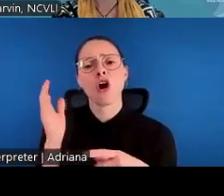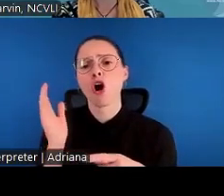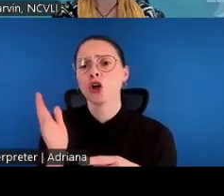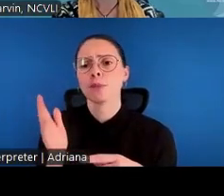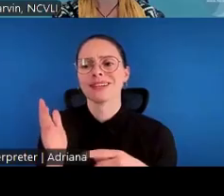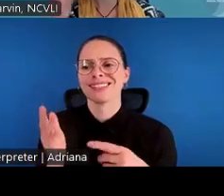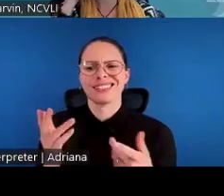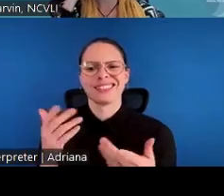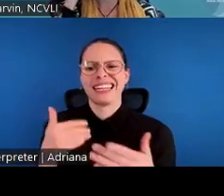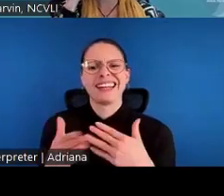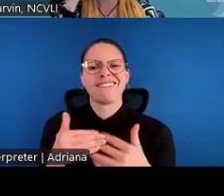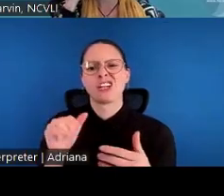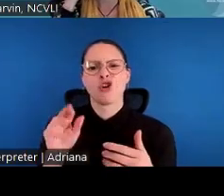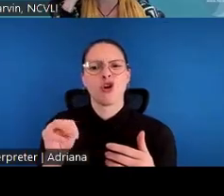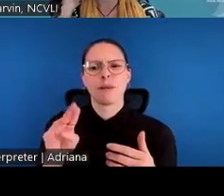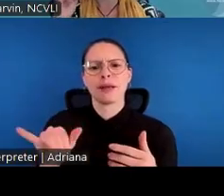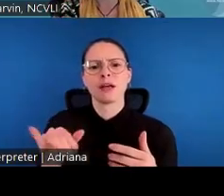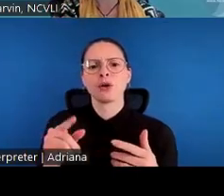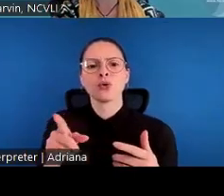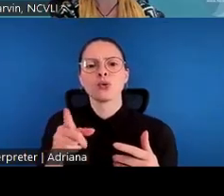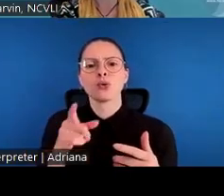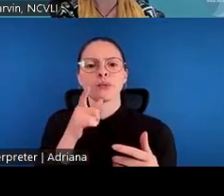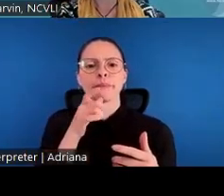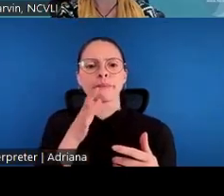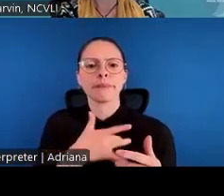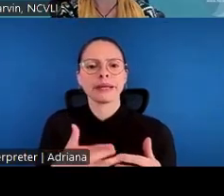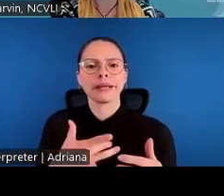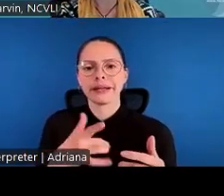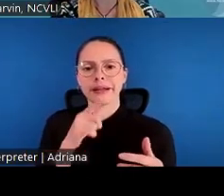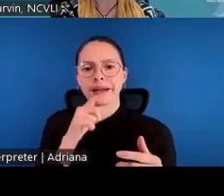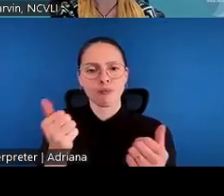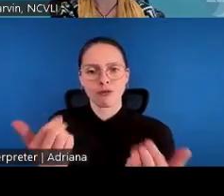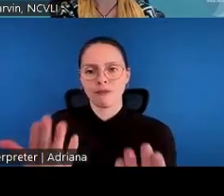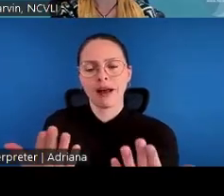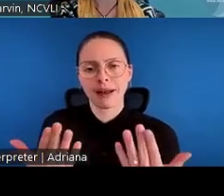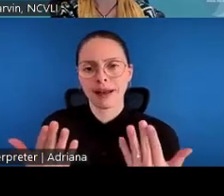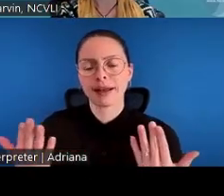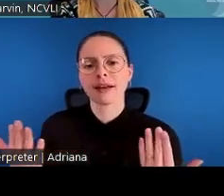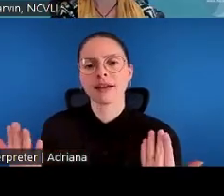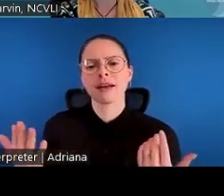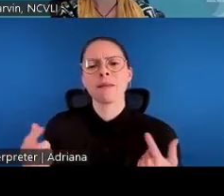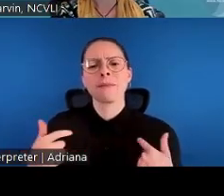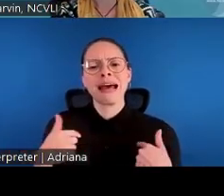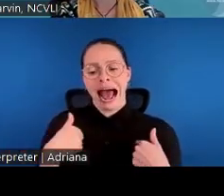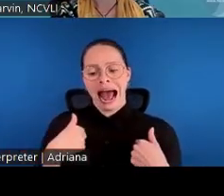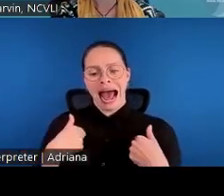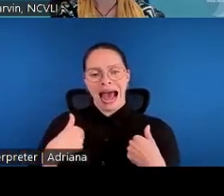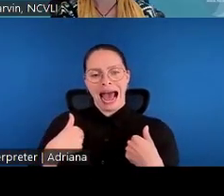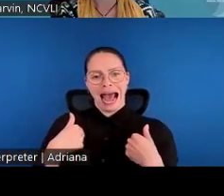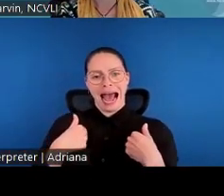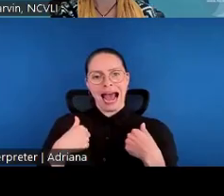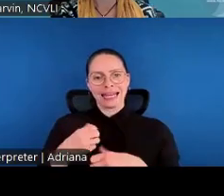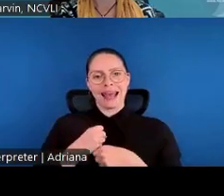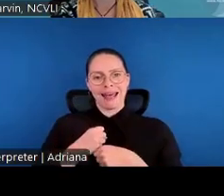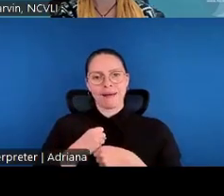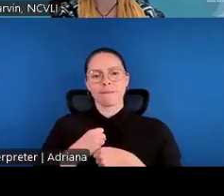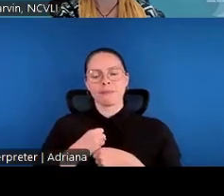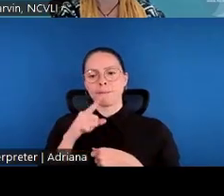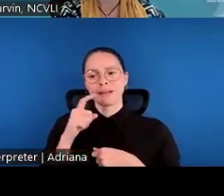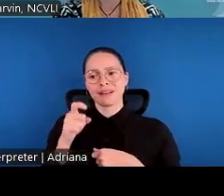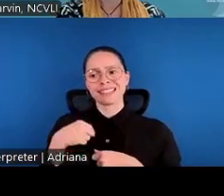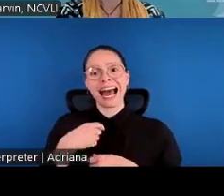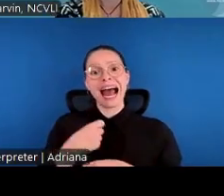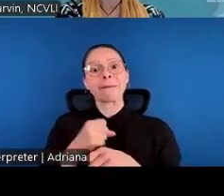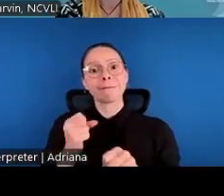provide statements pre-referral. I get them all of the time. And I get them because I make meaningful arguments as to why I need